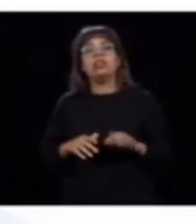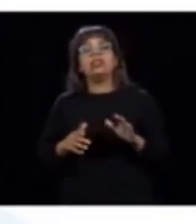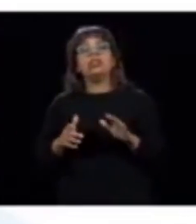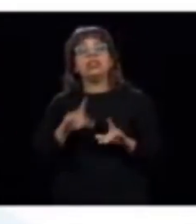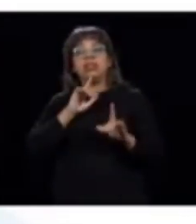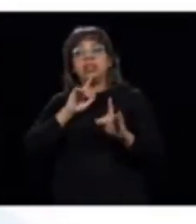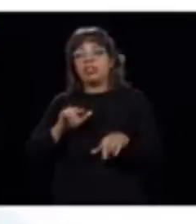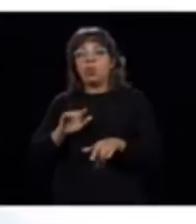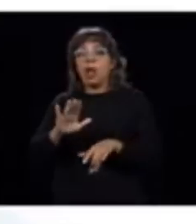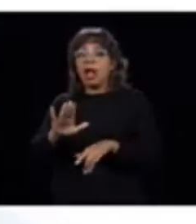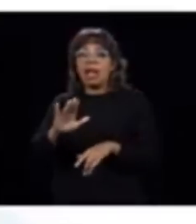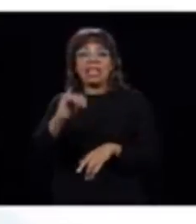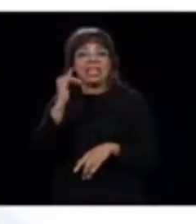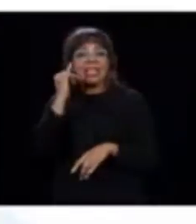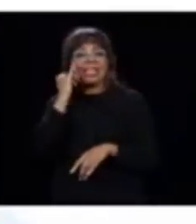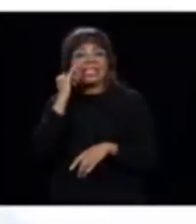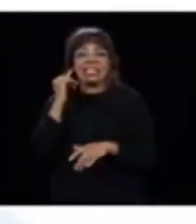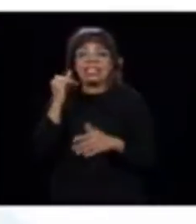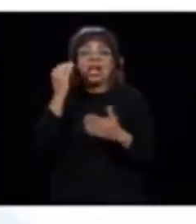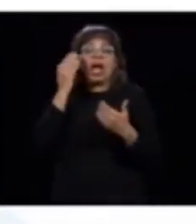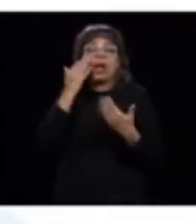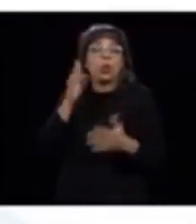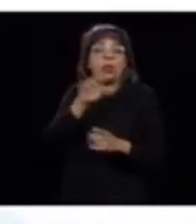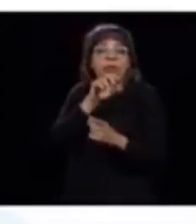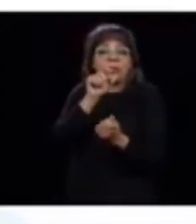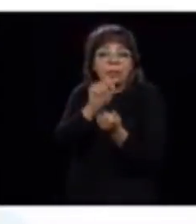in CHSLD, it's because he's needing